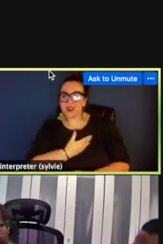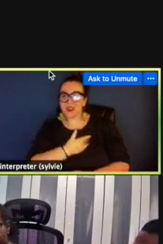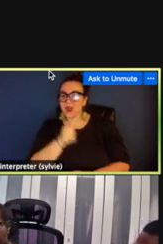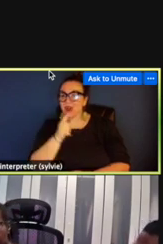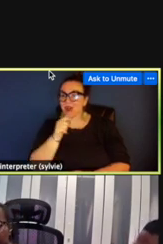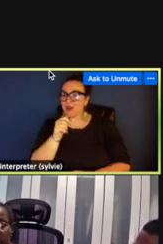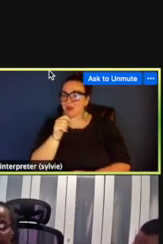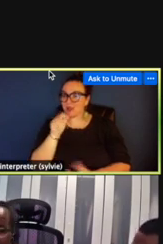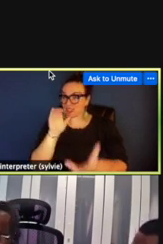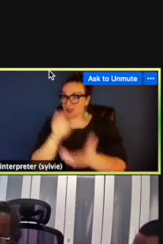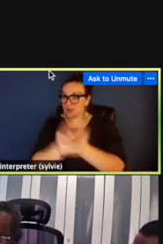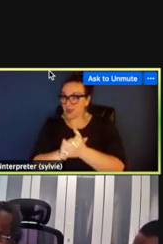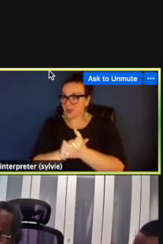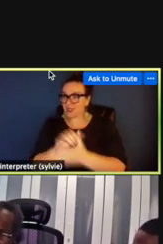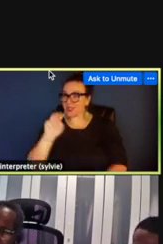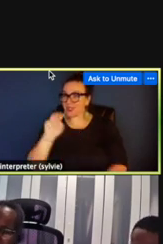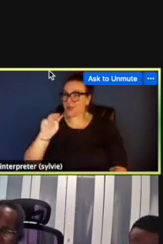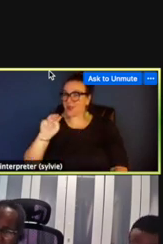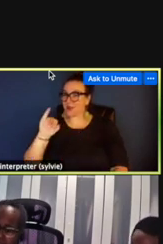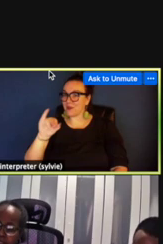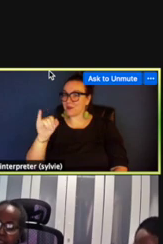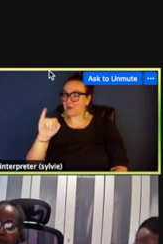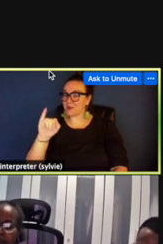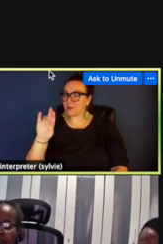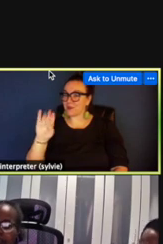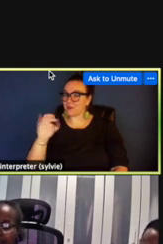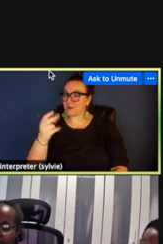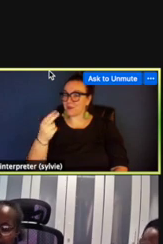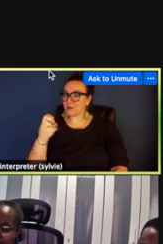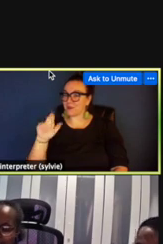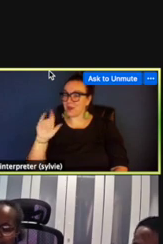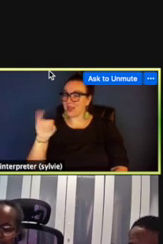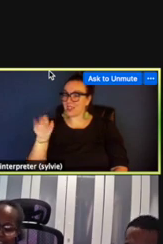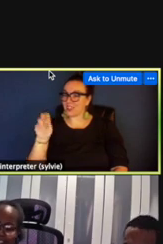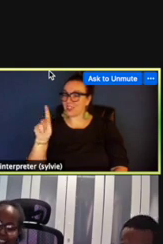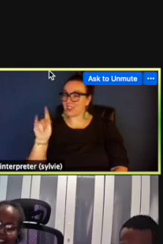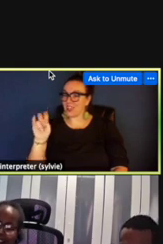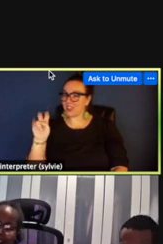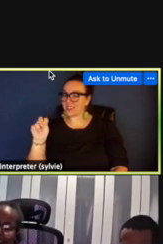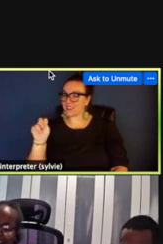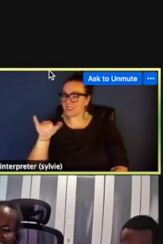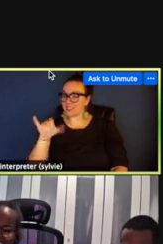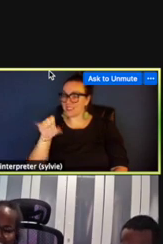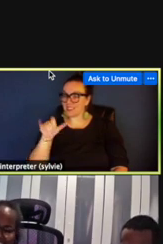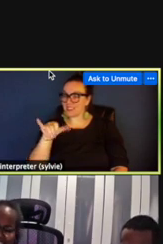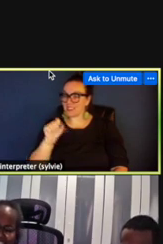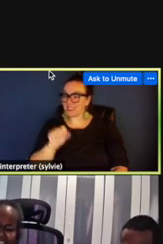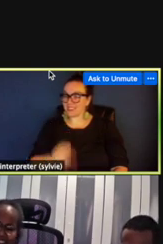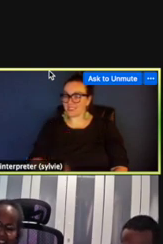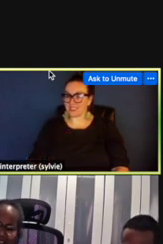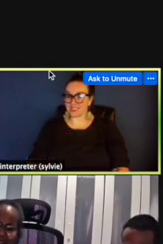to? Michael Jackson. Michael Jackson. Yes, yes. All right.